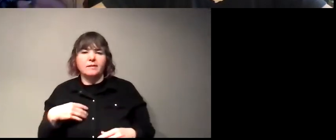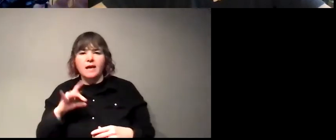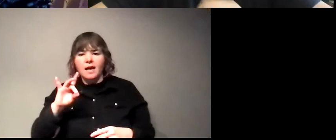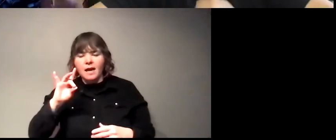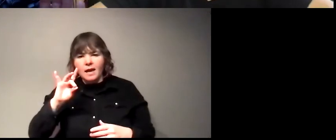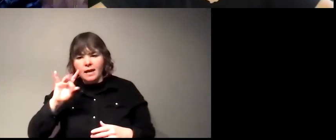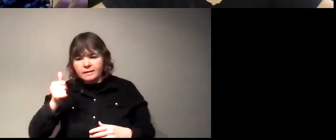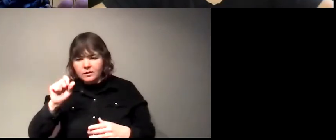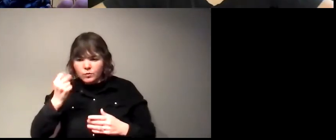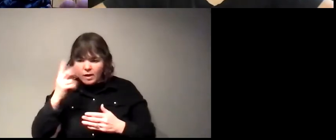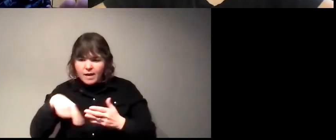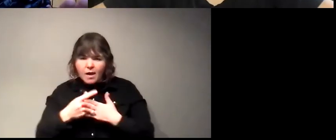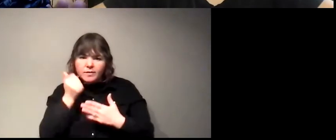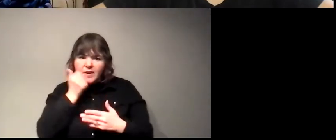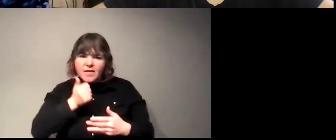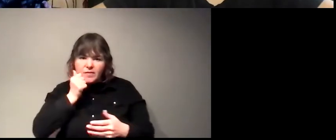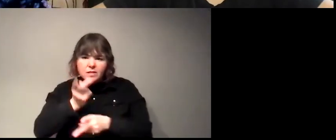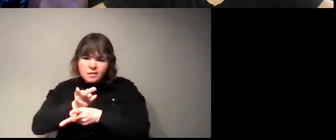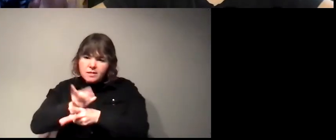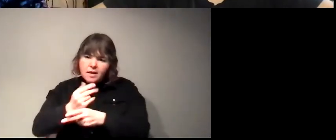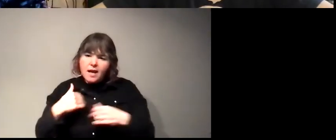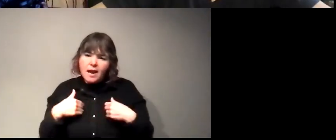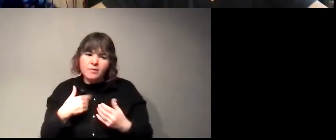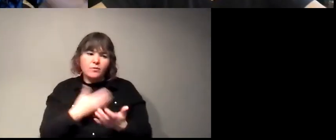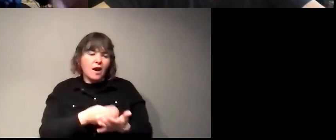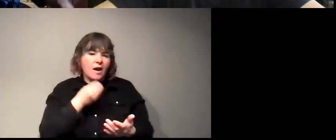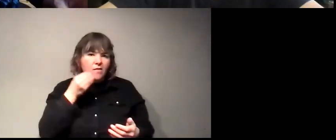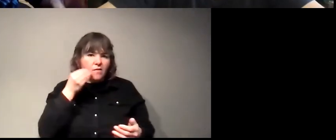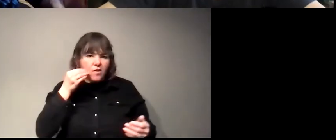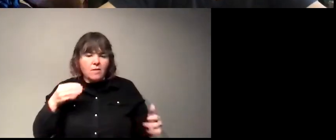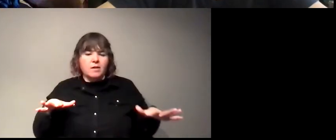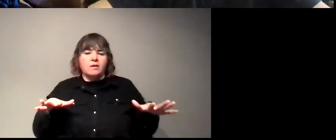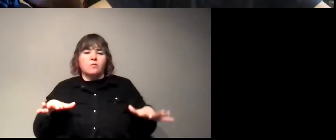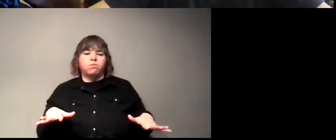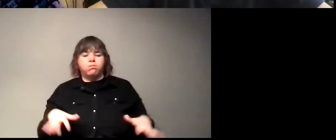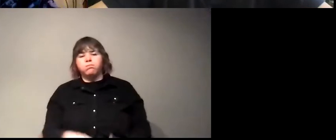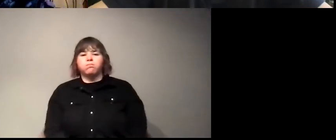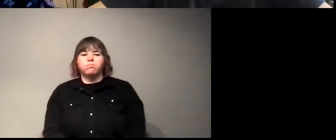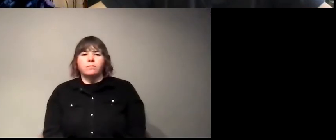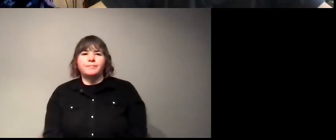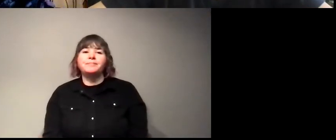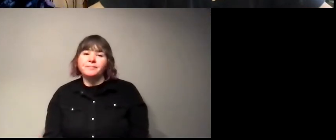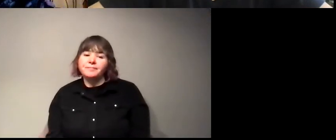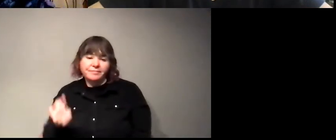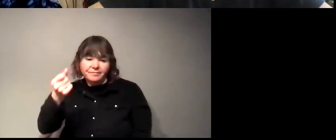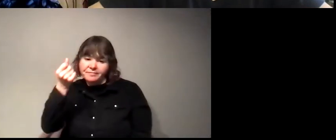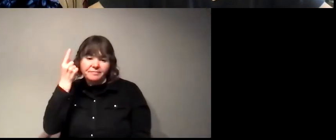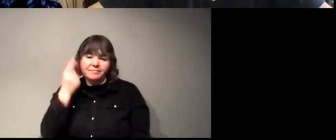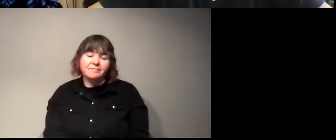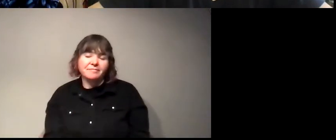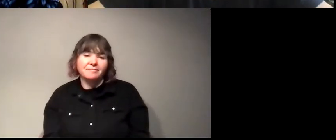10 to 12 hours taking care of animals every day. I want to come home and just relax. Fair, I get it.